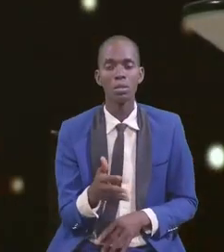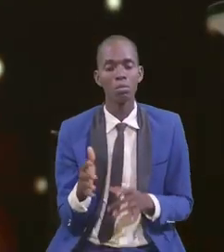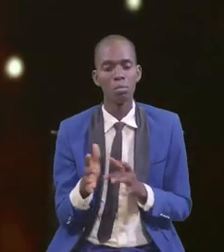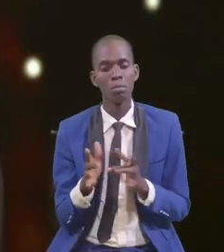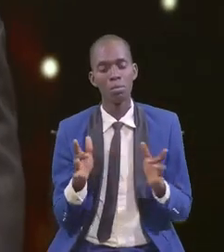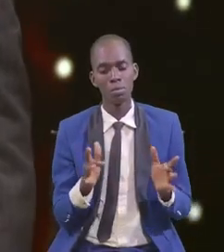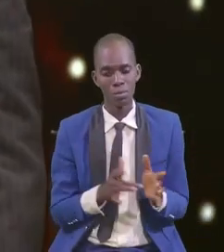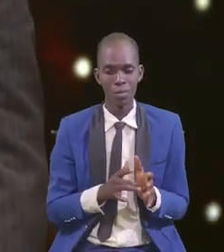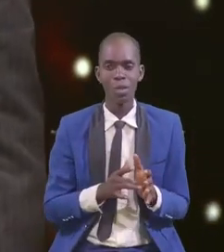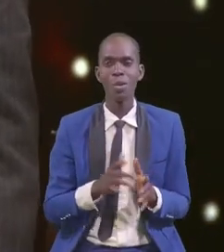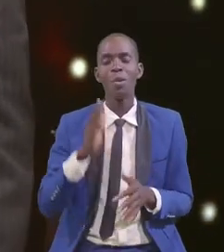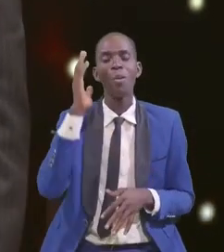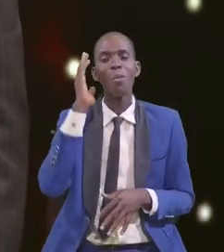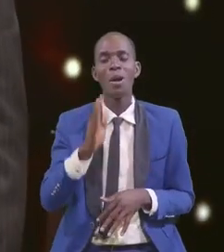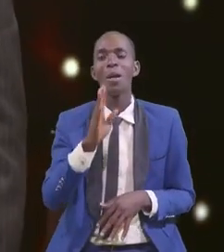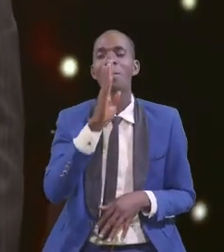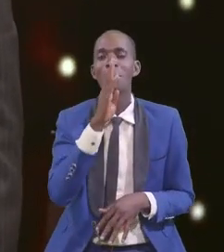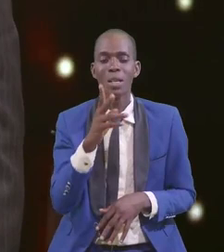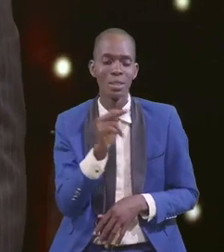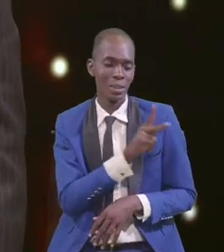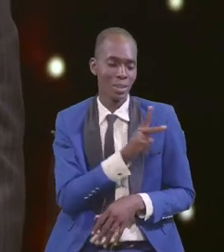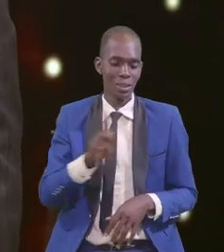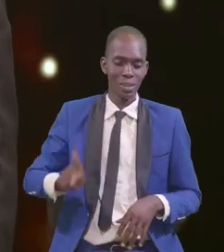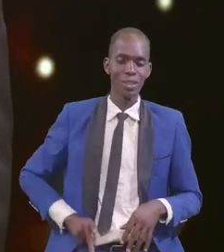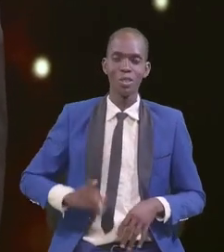Jesus will be the King of Kings.